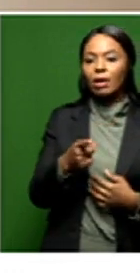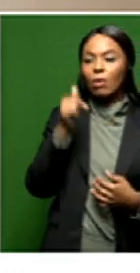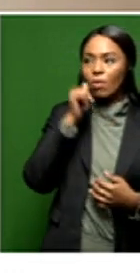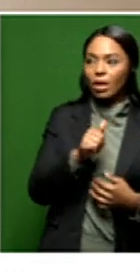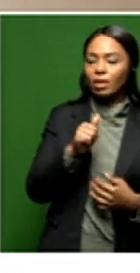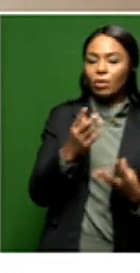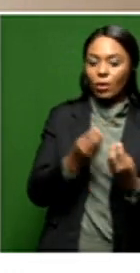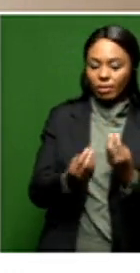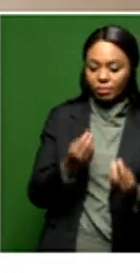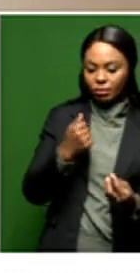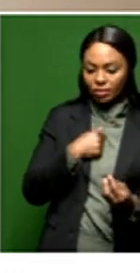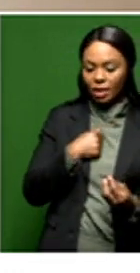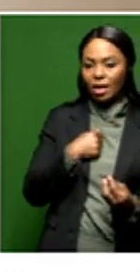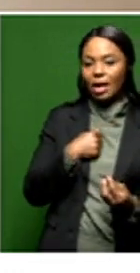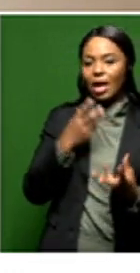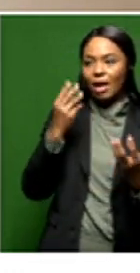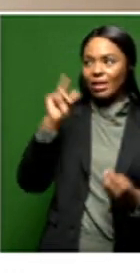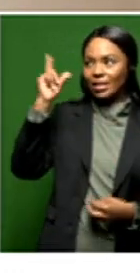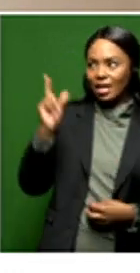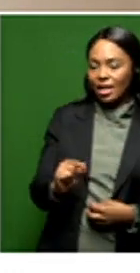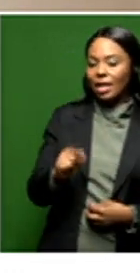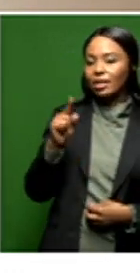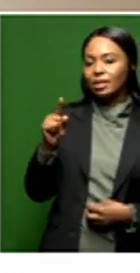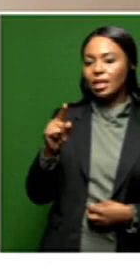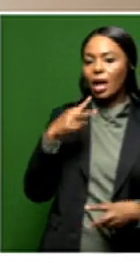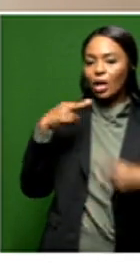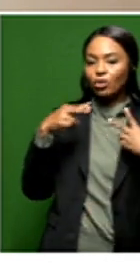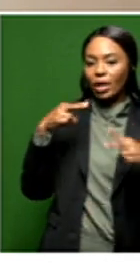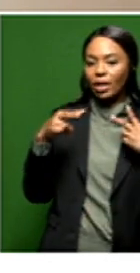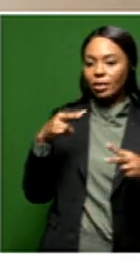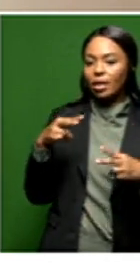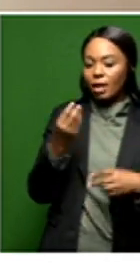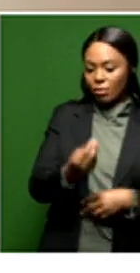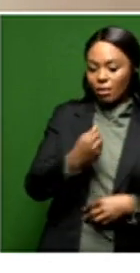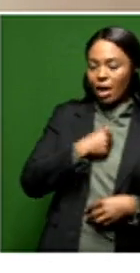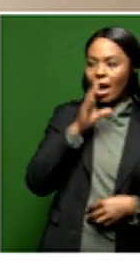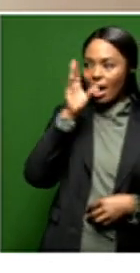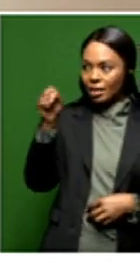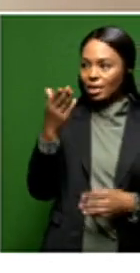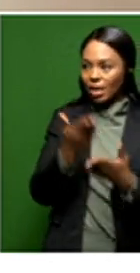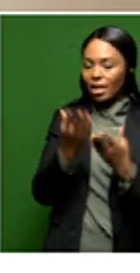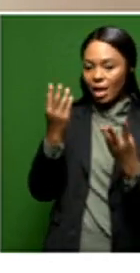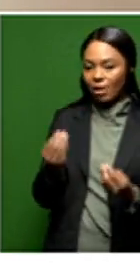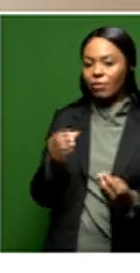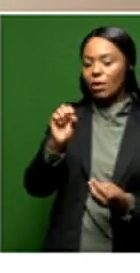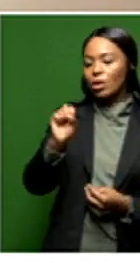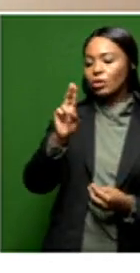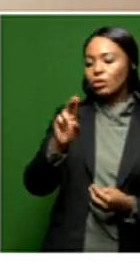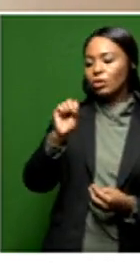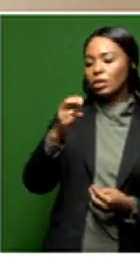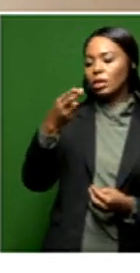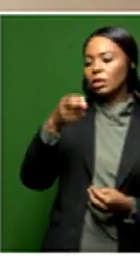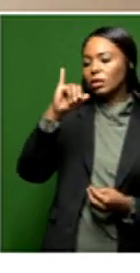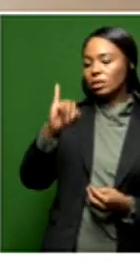restaurant and my youngest child says, "Can he have sushi? Is that on the menu?" Well, obviously it's not on the menu. We're sitting in an Italian restaurant. But